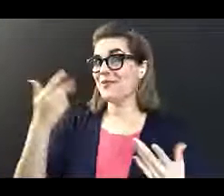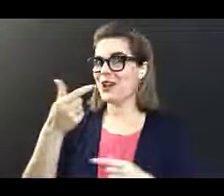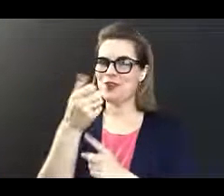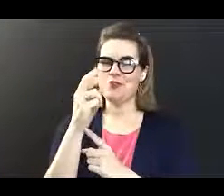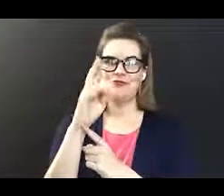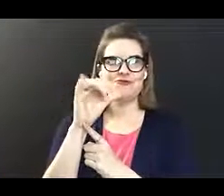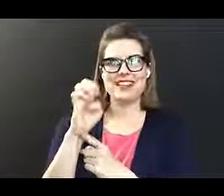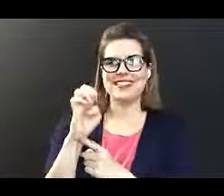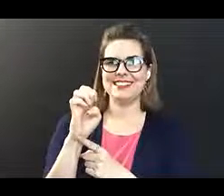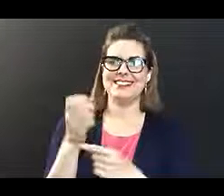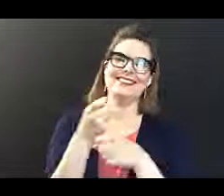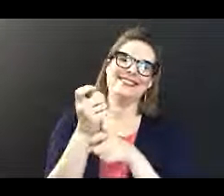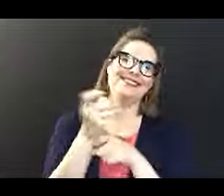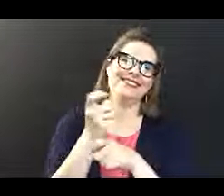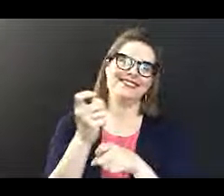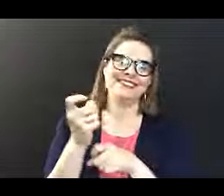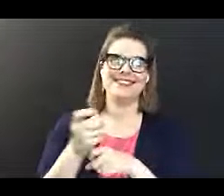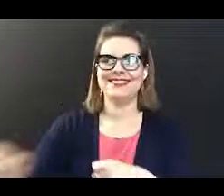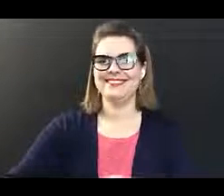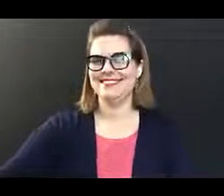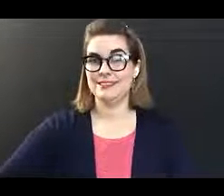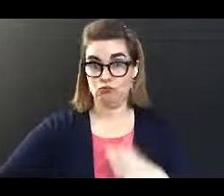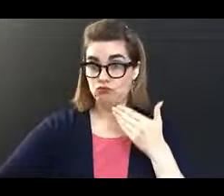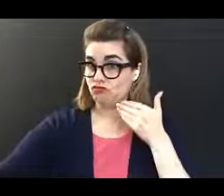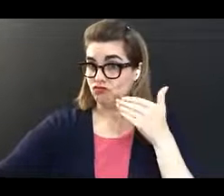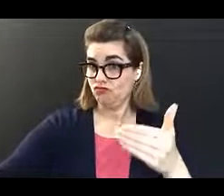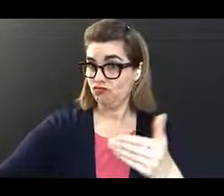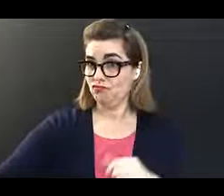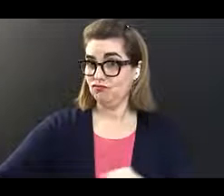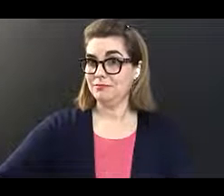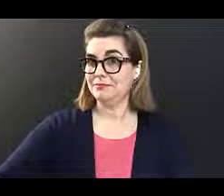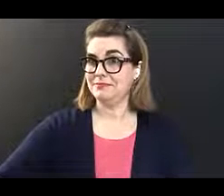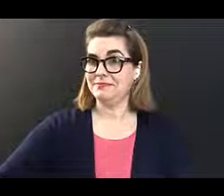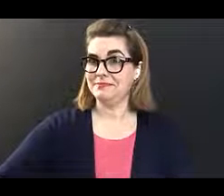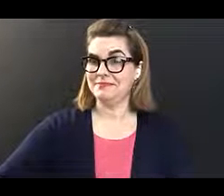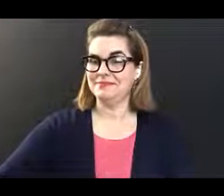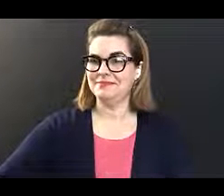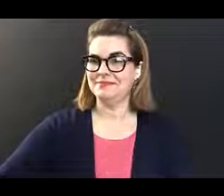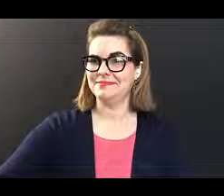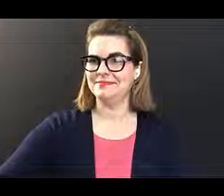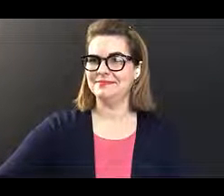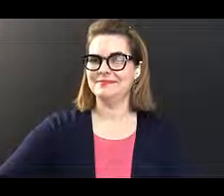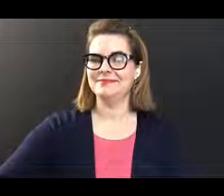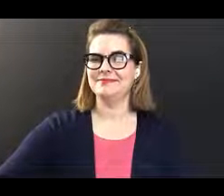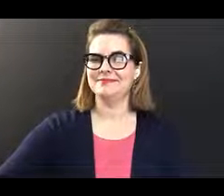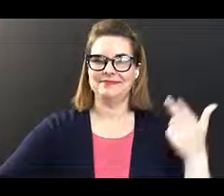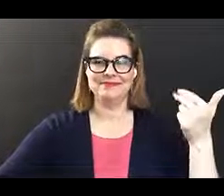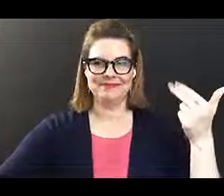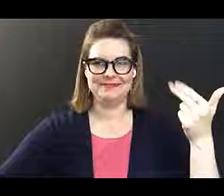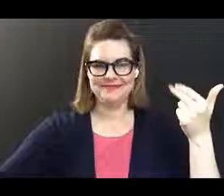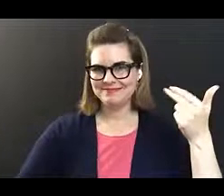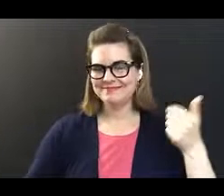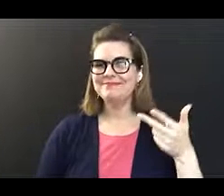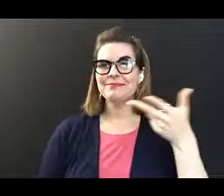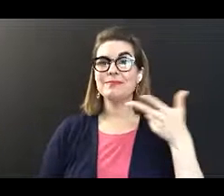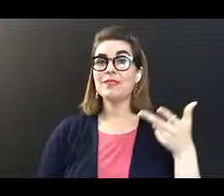Right. Exactly. Okay, go for it. Do you want to time? They're supposed to be here at 10:07. So or 10 we